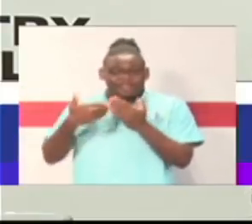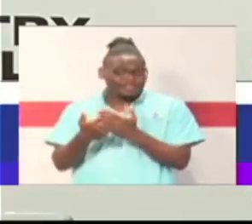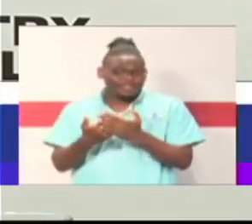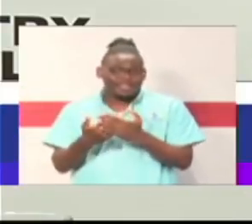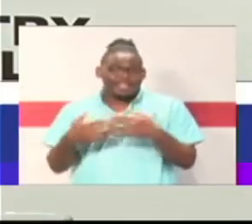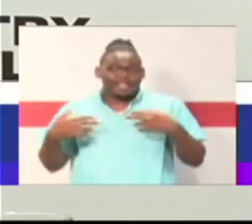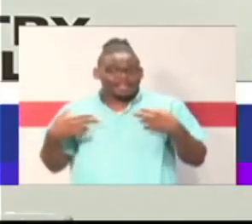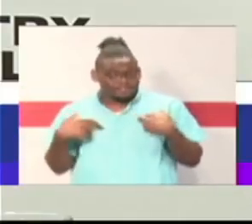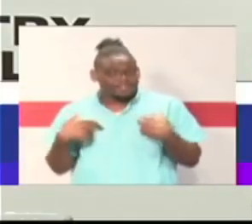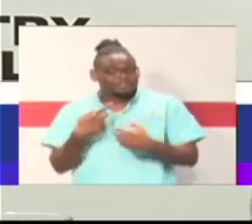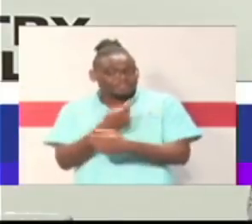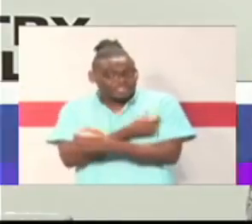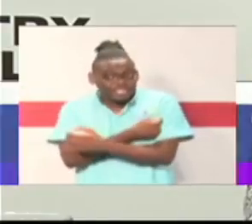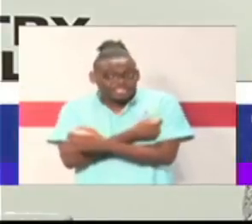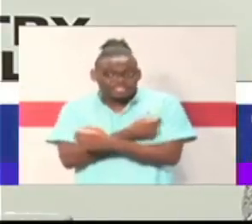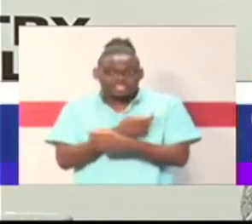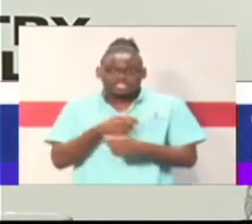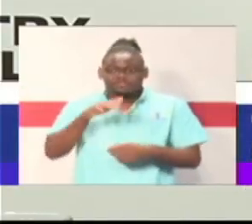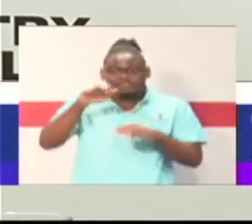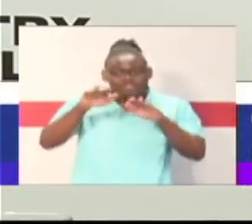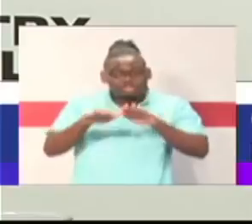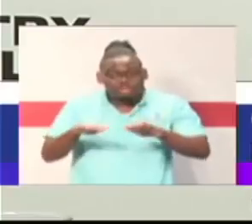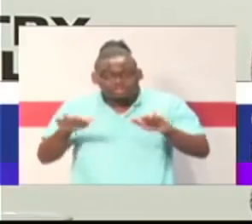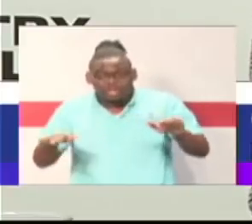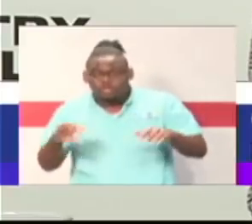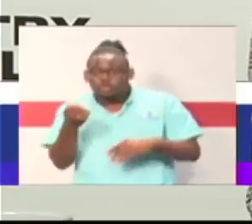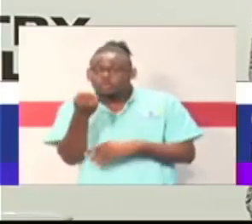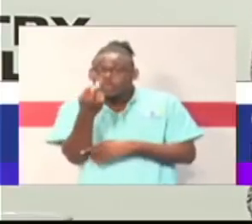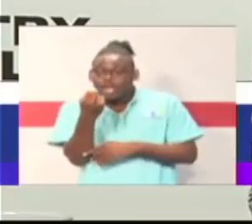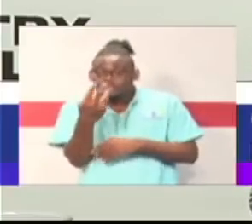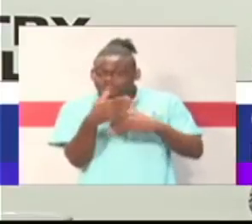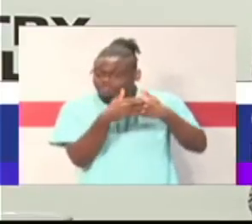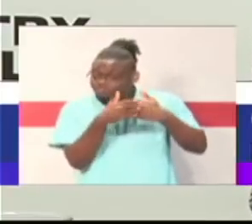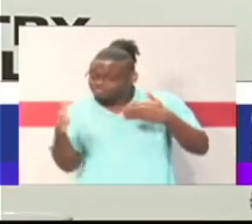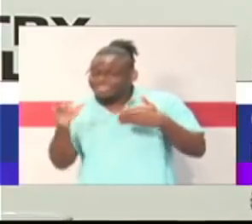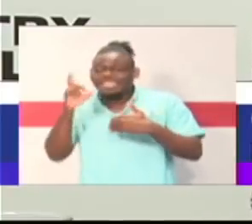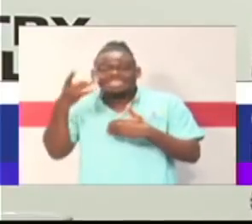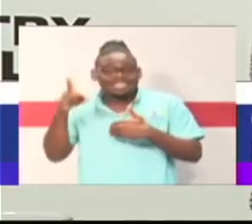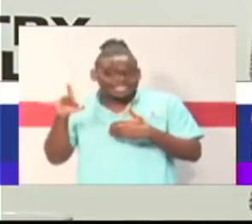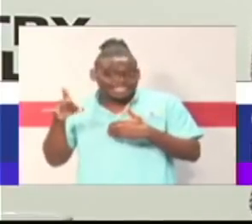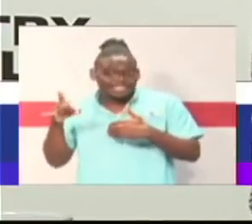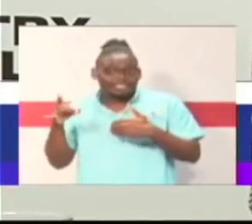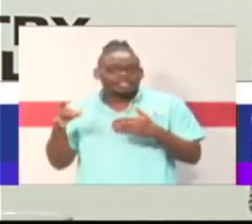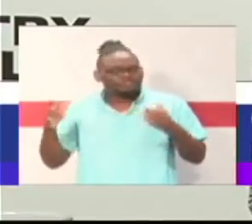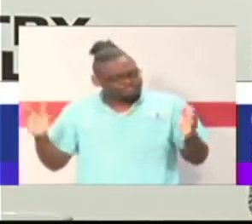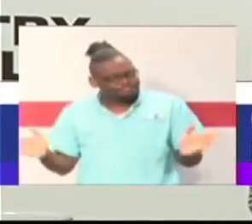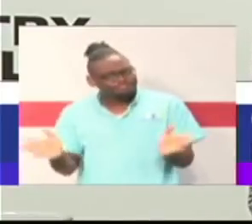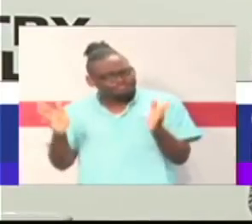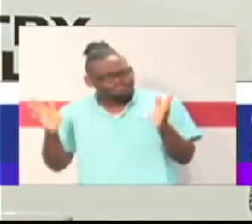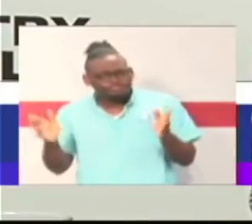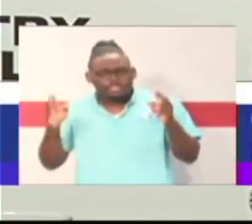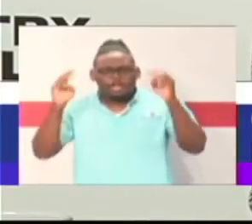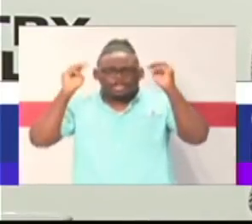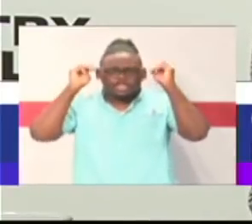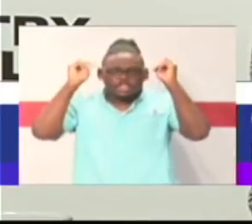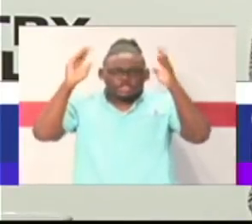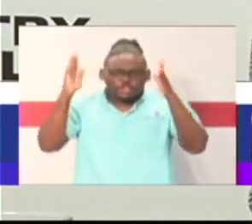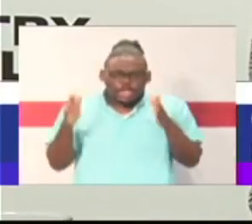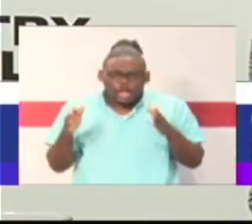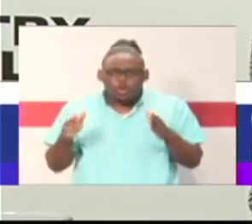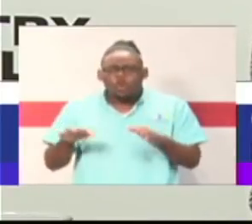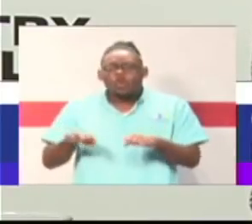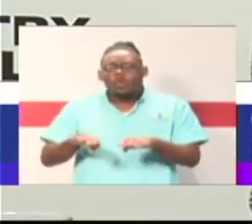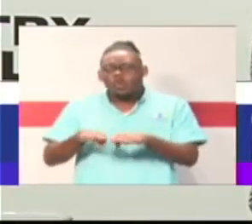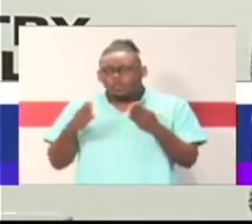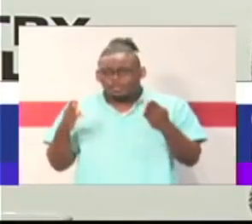have vaccines for the general population. Also encouraging our teachers, we've opened up Pfizer vaccine to you. Healthcare